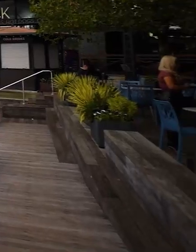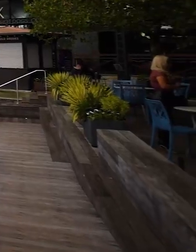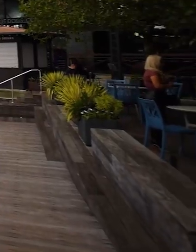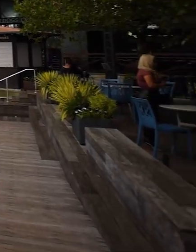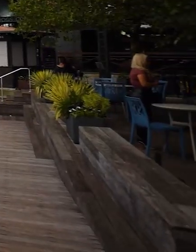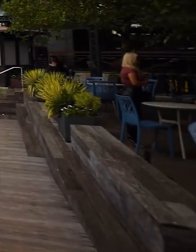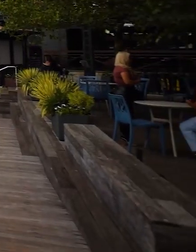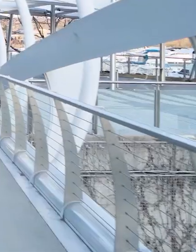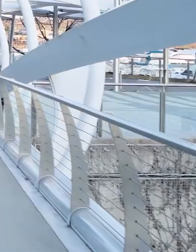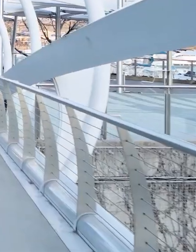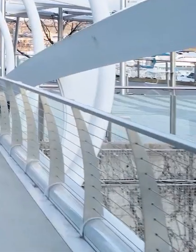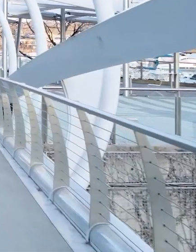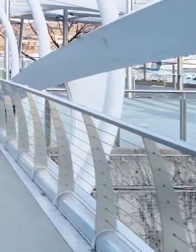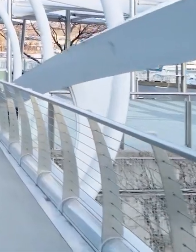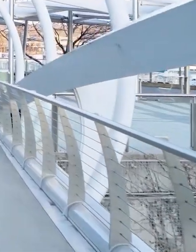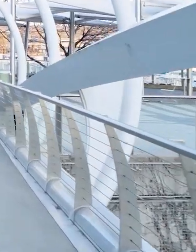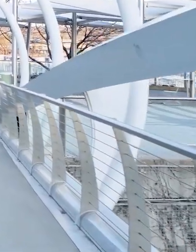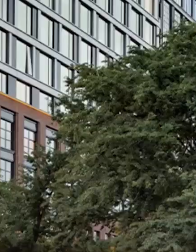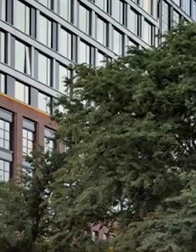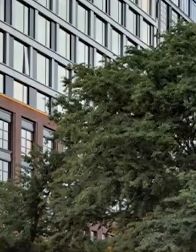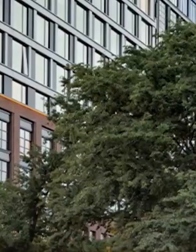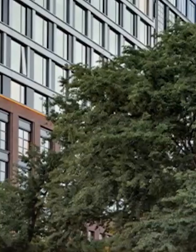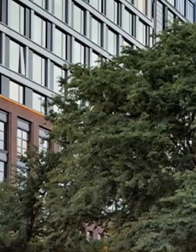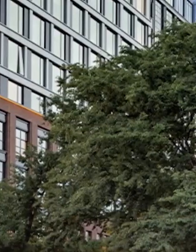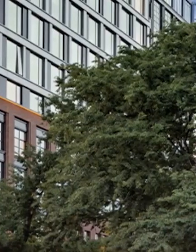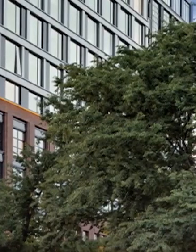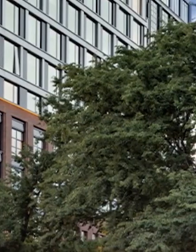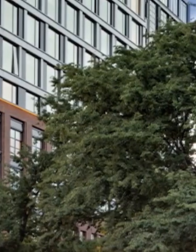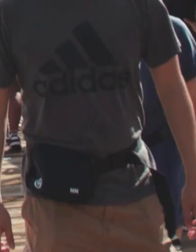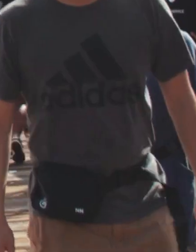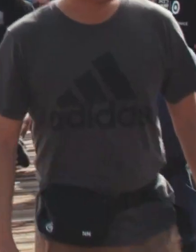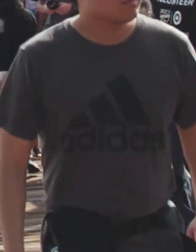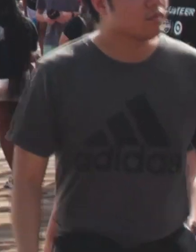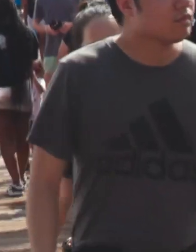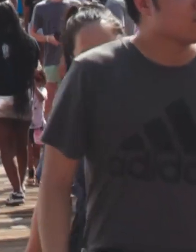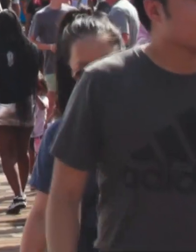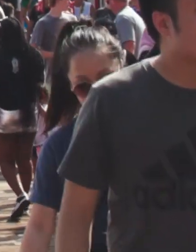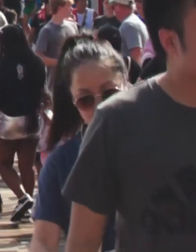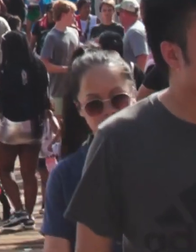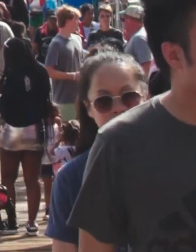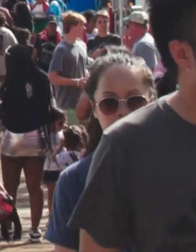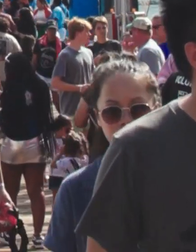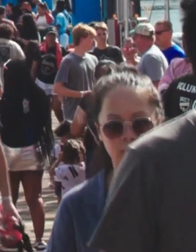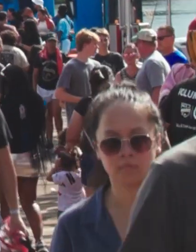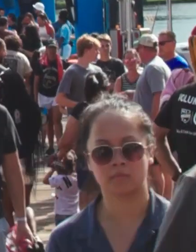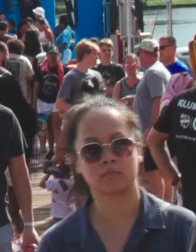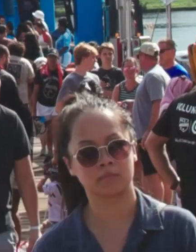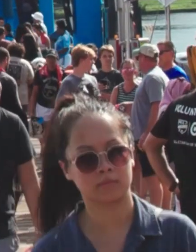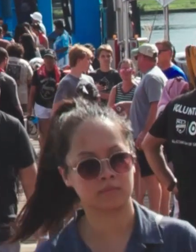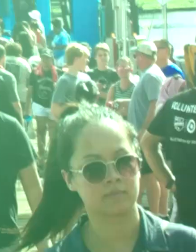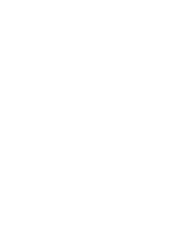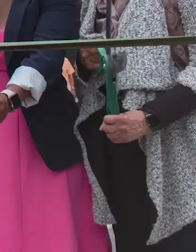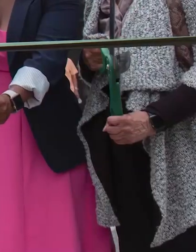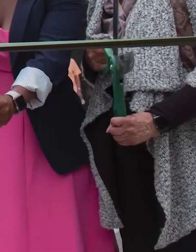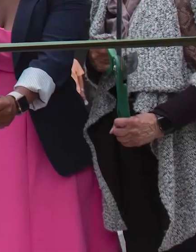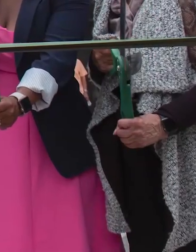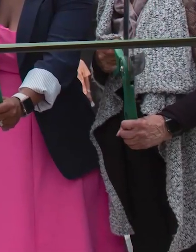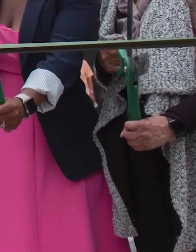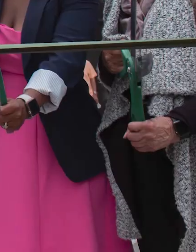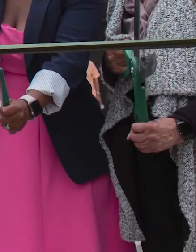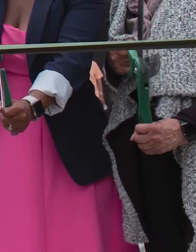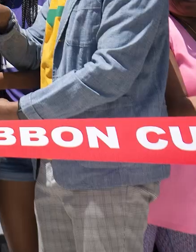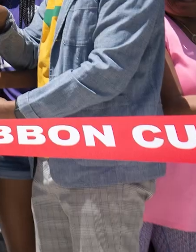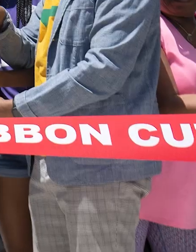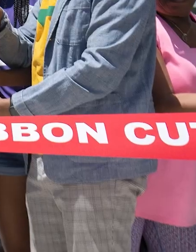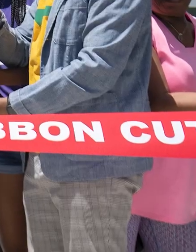The Wharf, Navy Yard, entirely new neighborhoods alive with energy. We brought